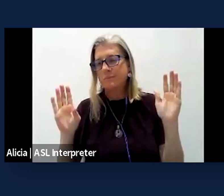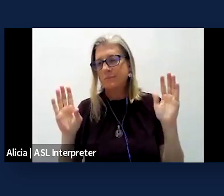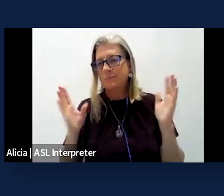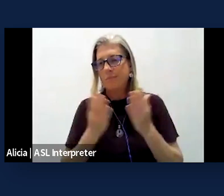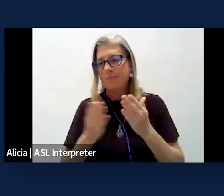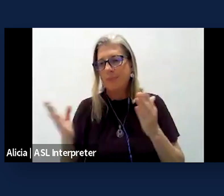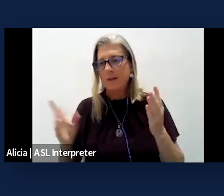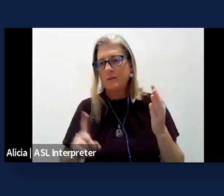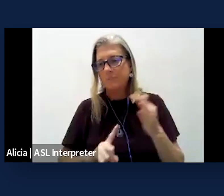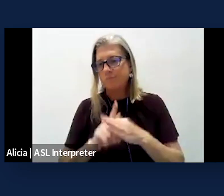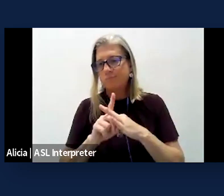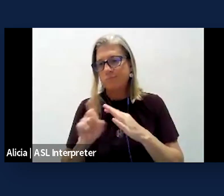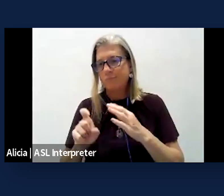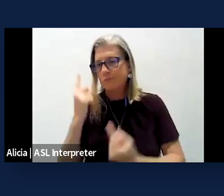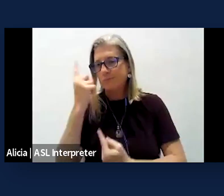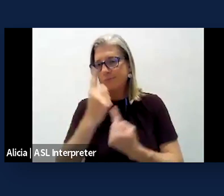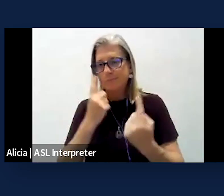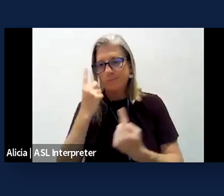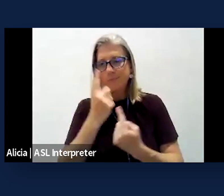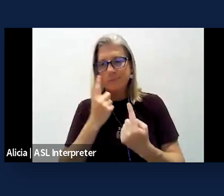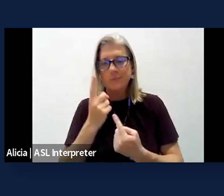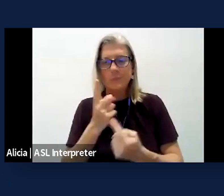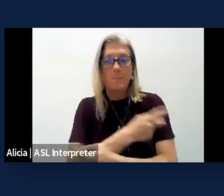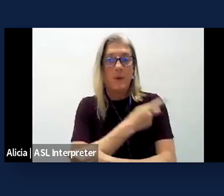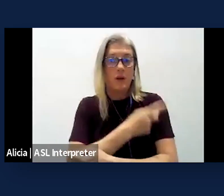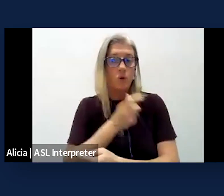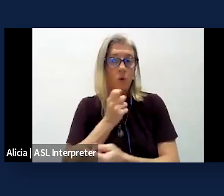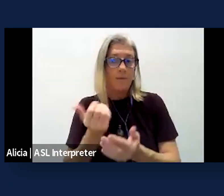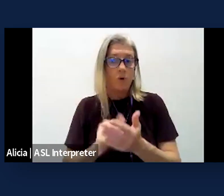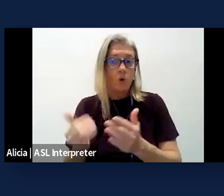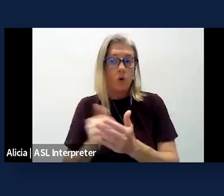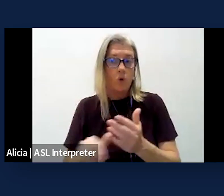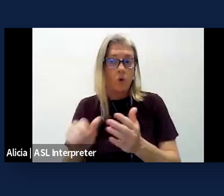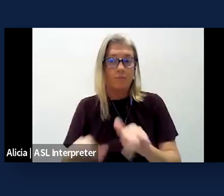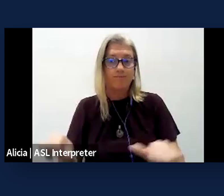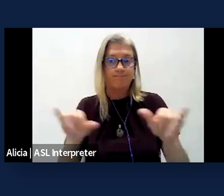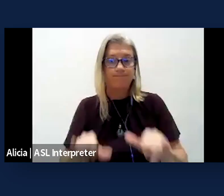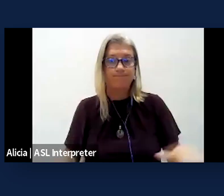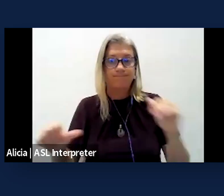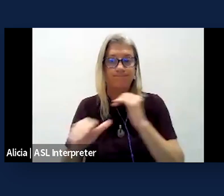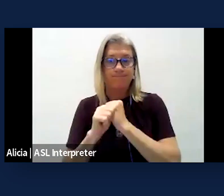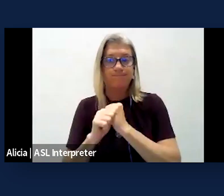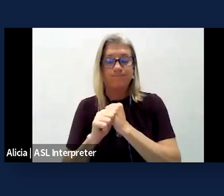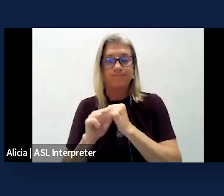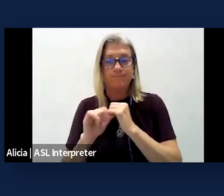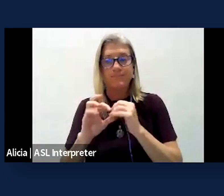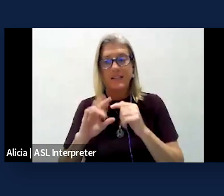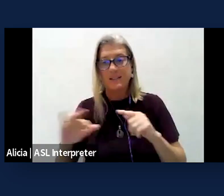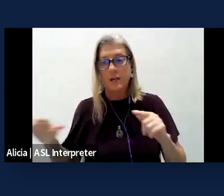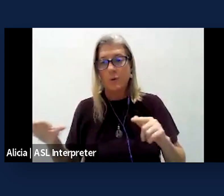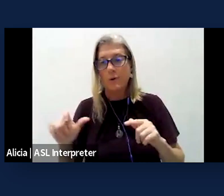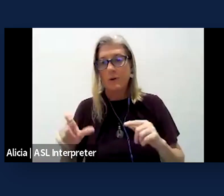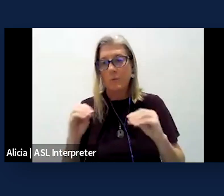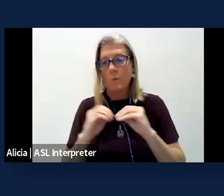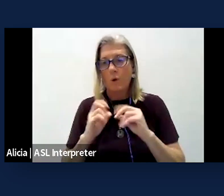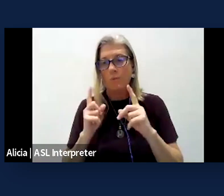things that need to be considered in patients who've had recurrent constipation, recurrent fecal impactions, etc.